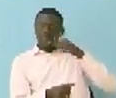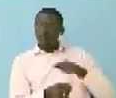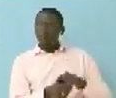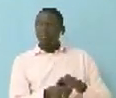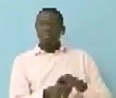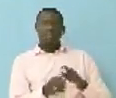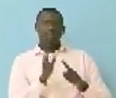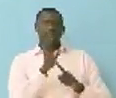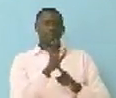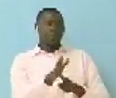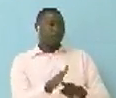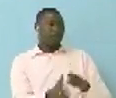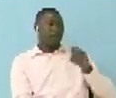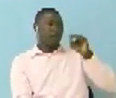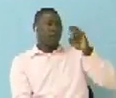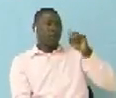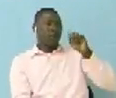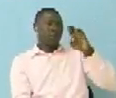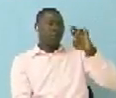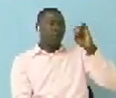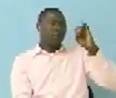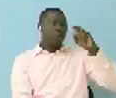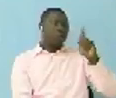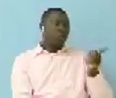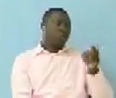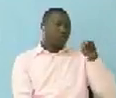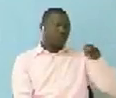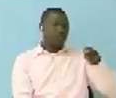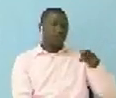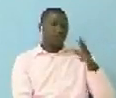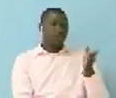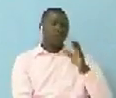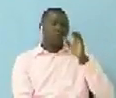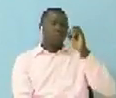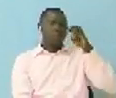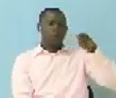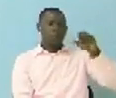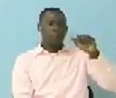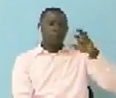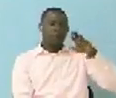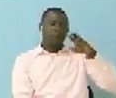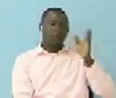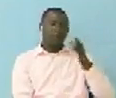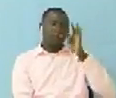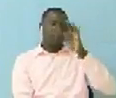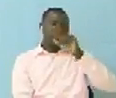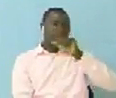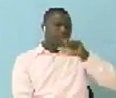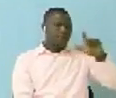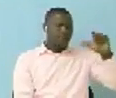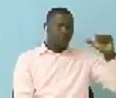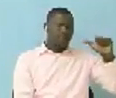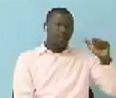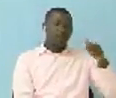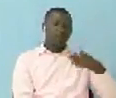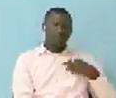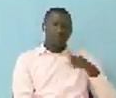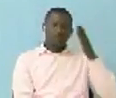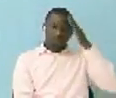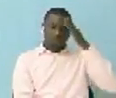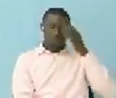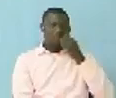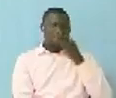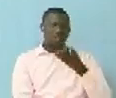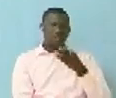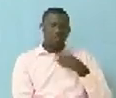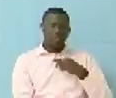Sering Omar Fall testified here and he said he knows Momadou Sanyang very well. He used to come to their village to play movies. He was